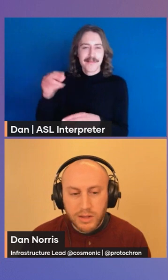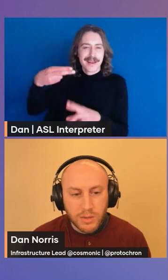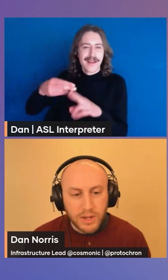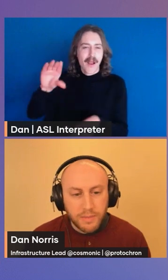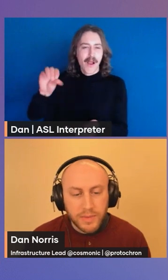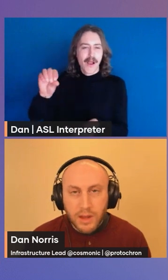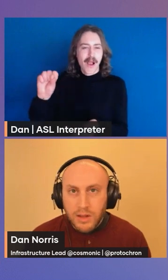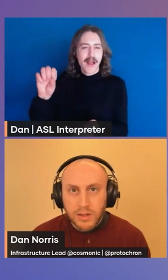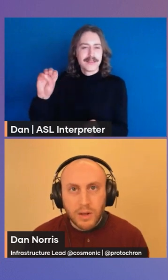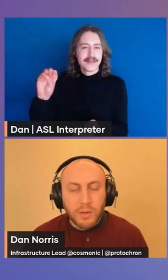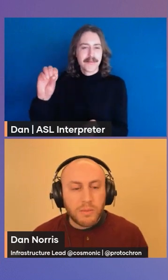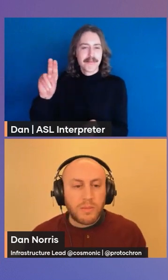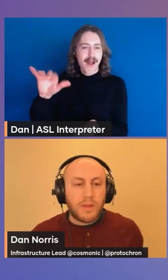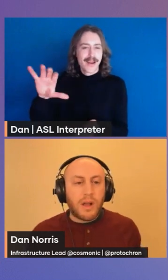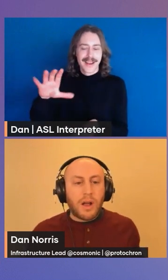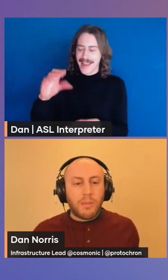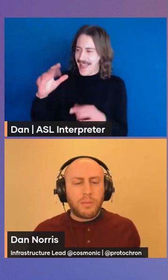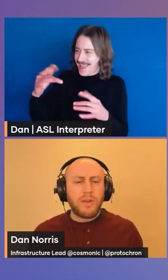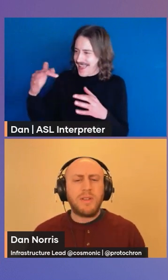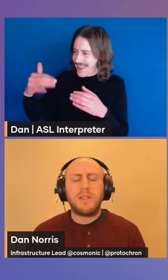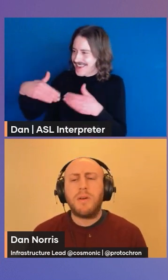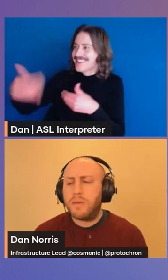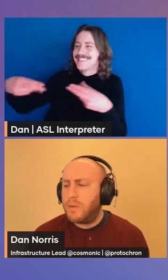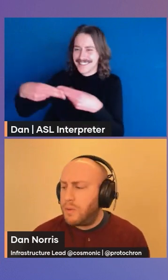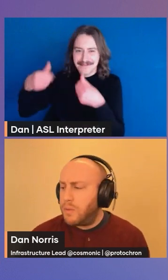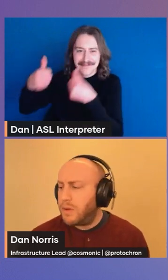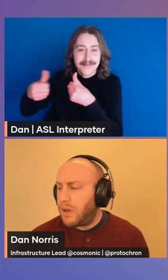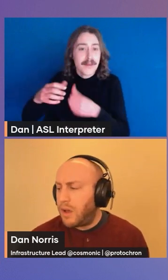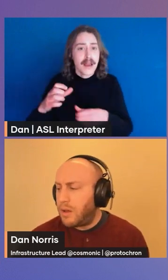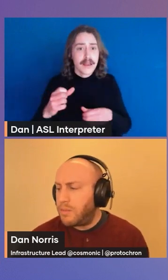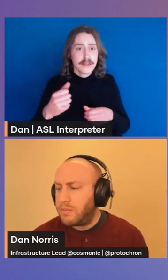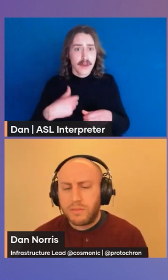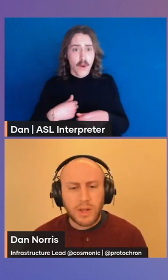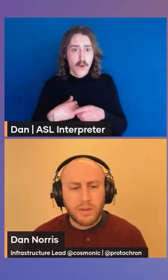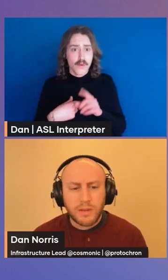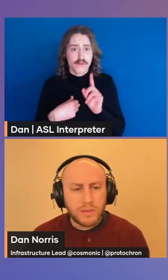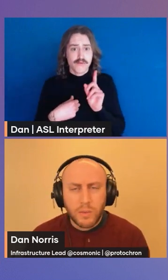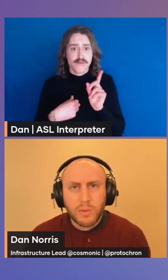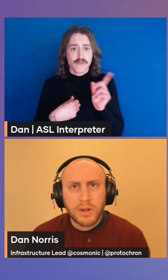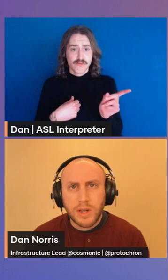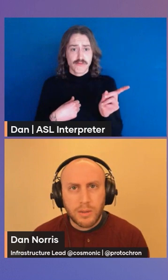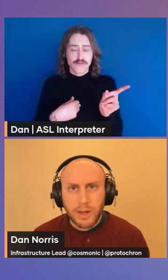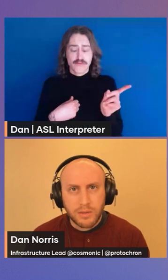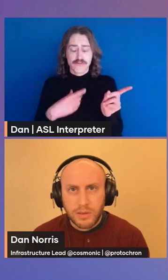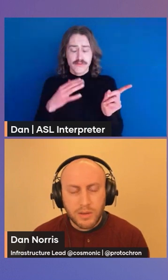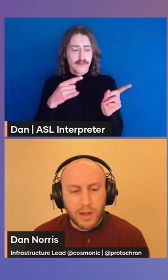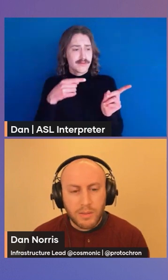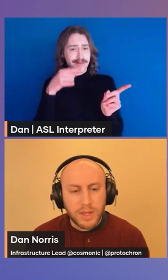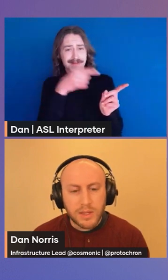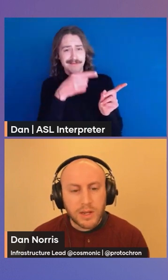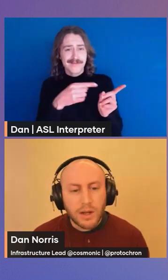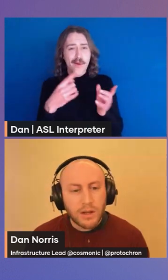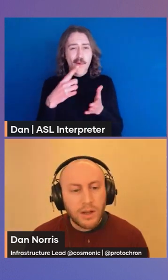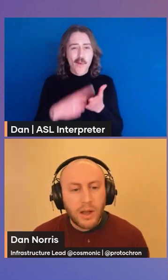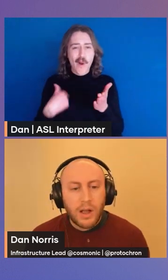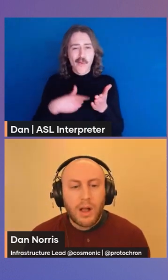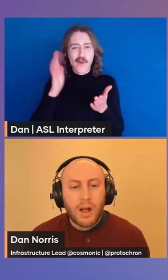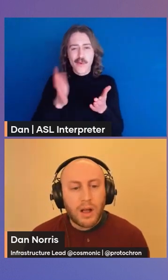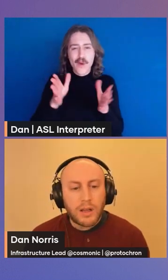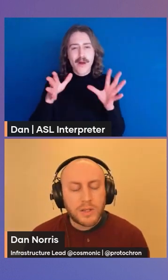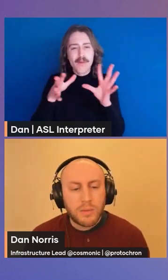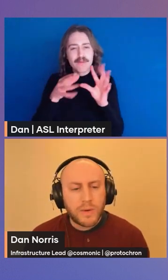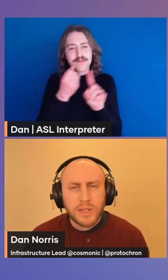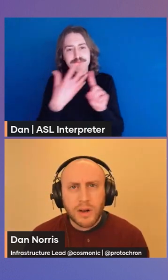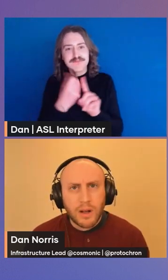And there we go. So I'll briefly just go through kind of what we're going to talk about in this talk. So